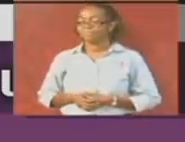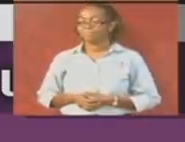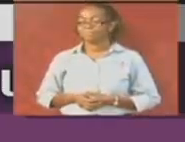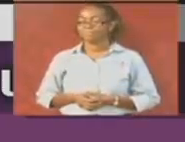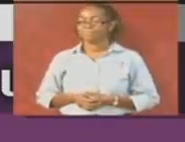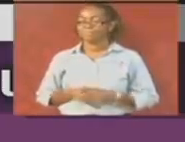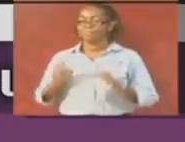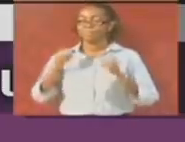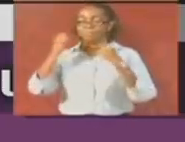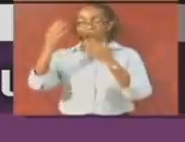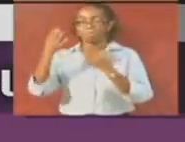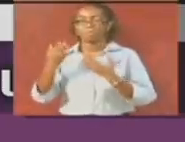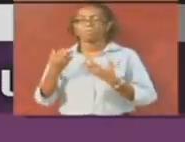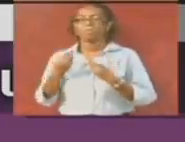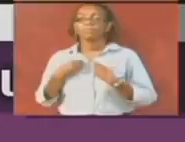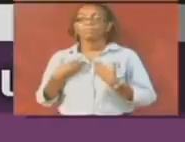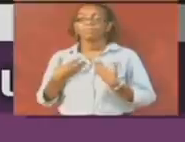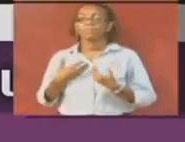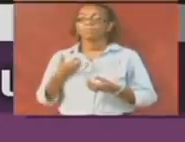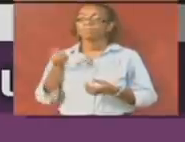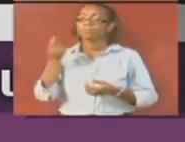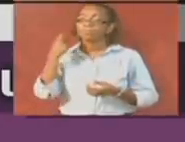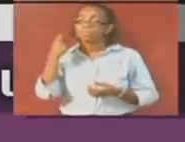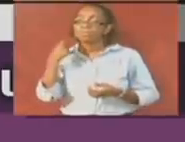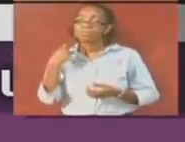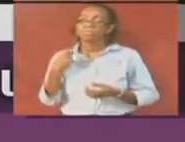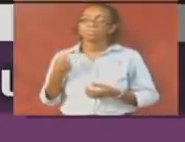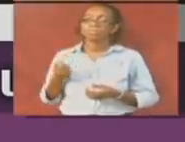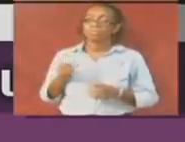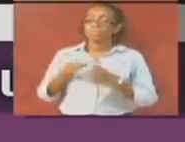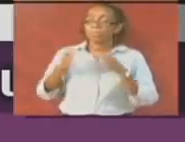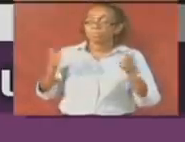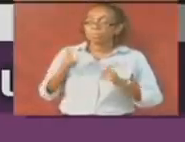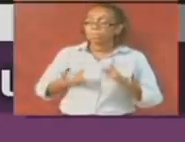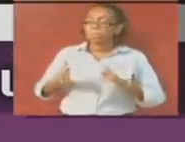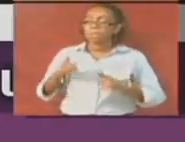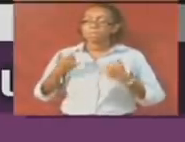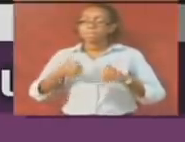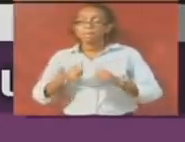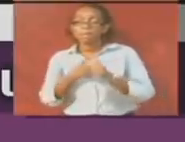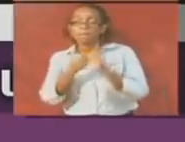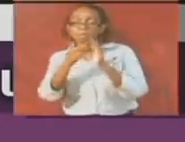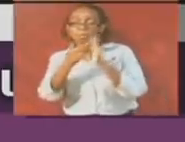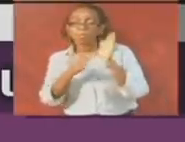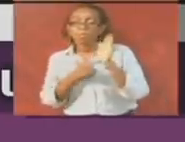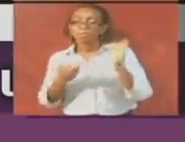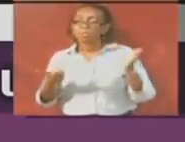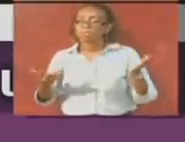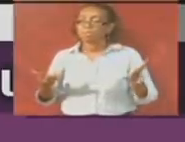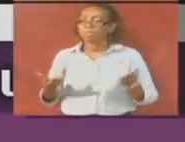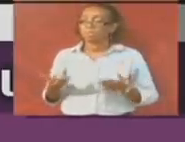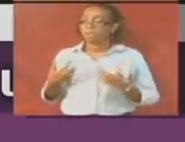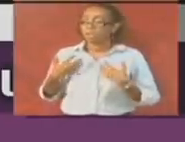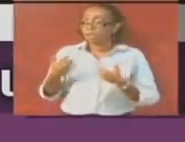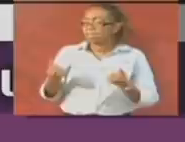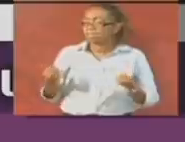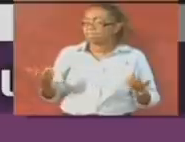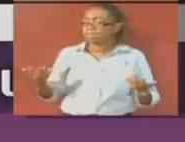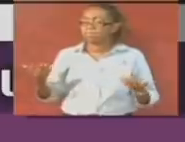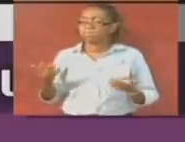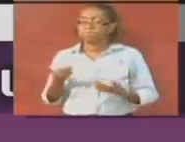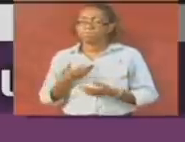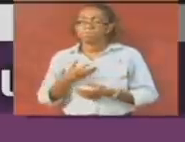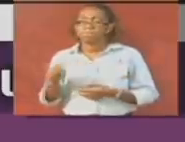the recently implemented regulations? And Dr. Hines, you spoke about contact tracing just